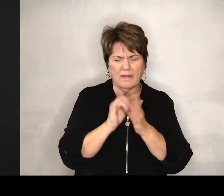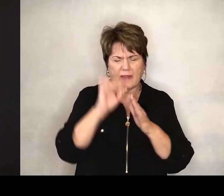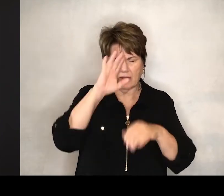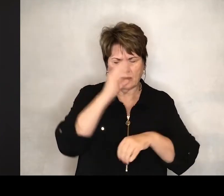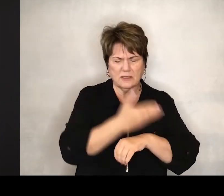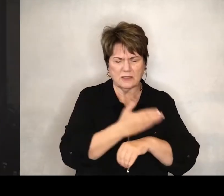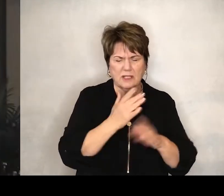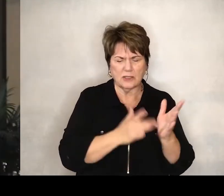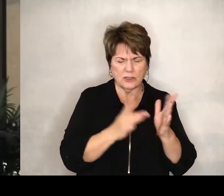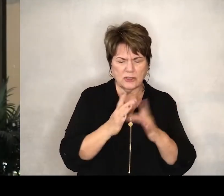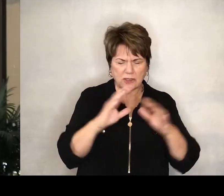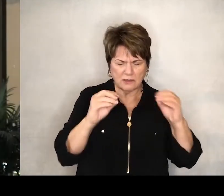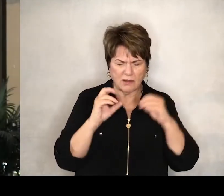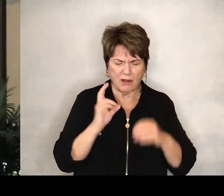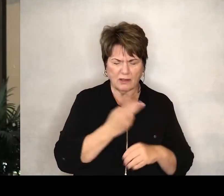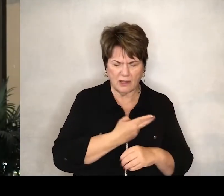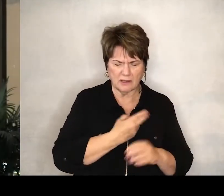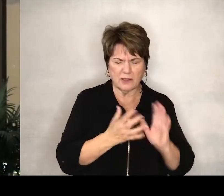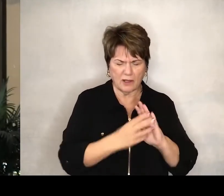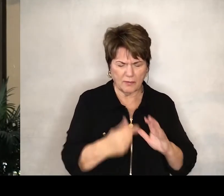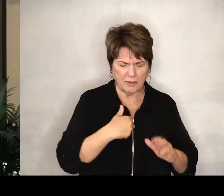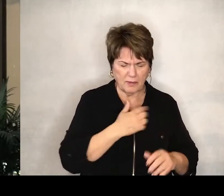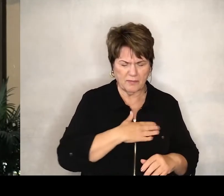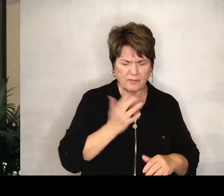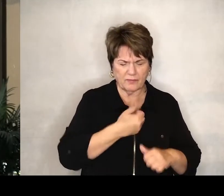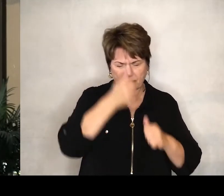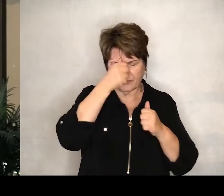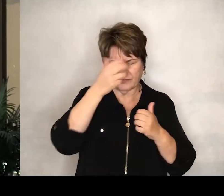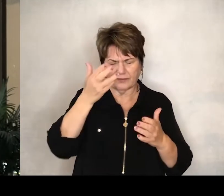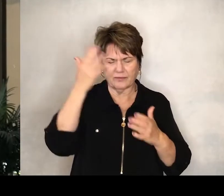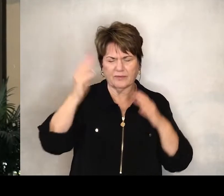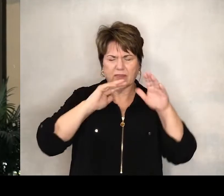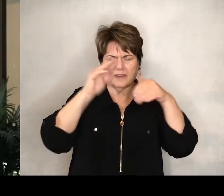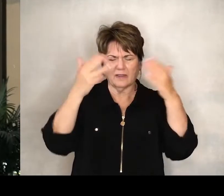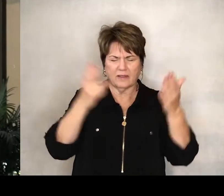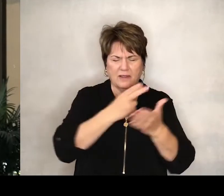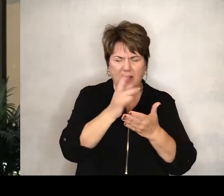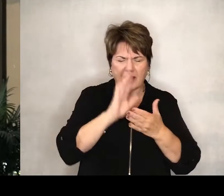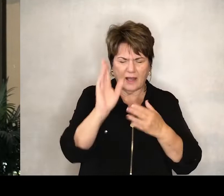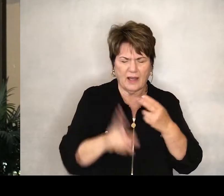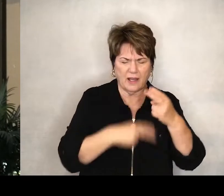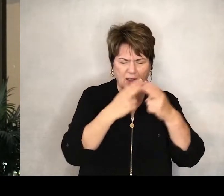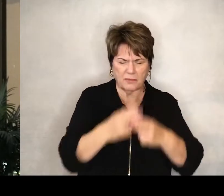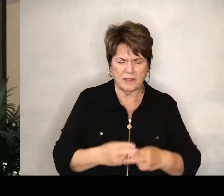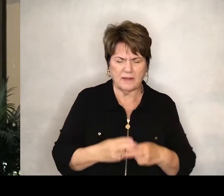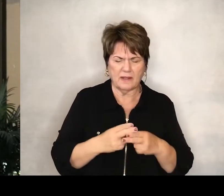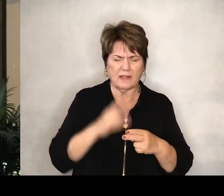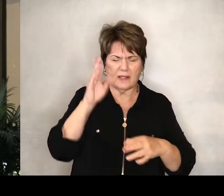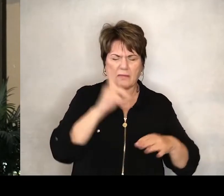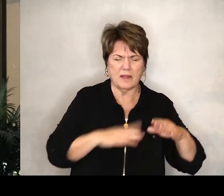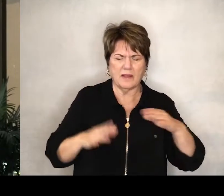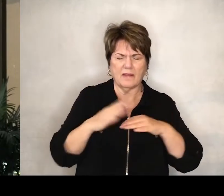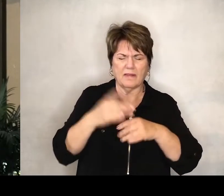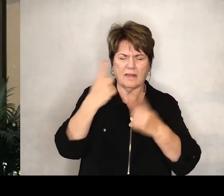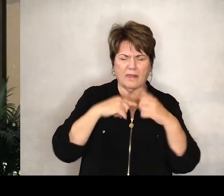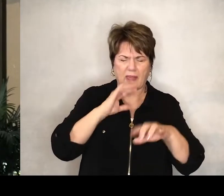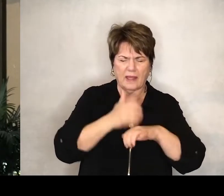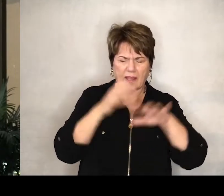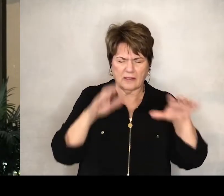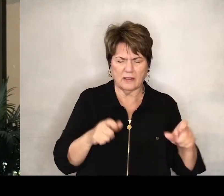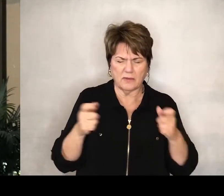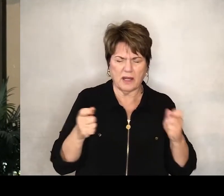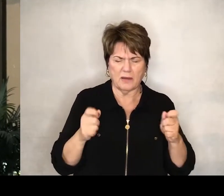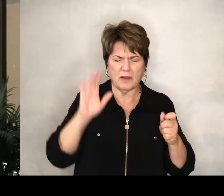your Son Jesus taught us by saying, Our Father, who art in heaven, hallowed be thy name.